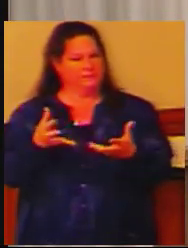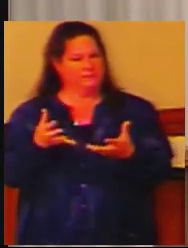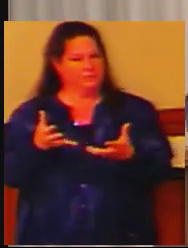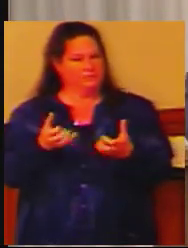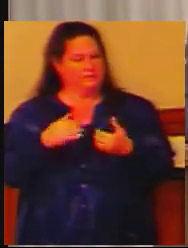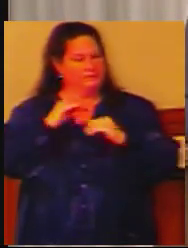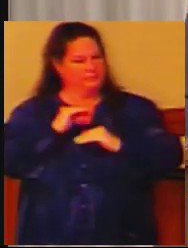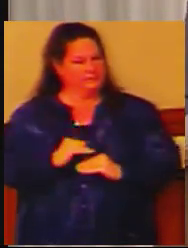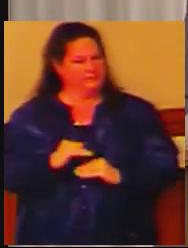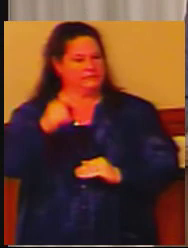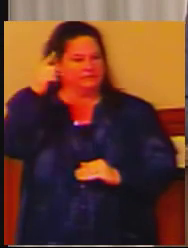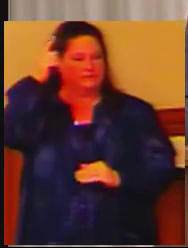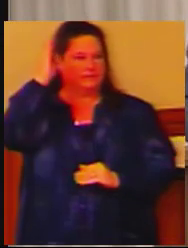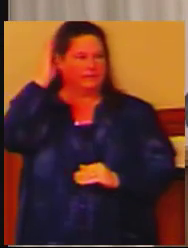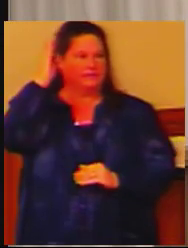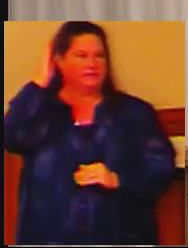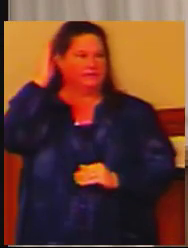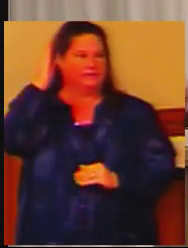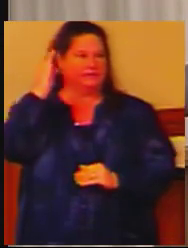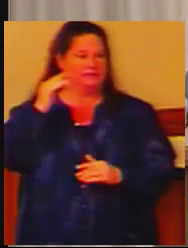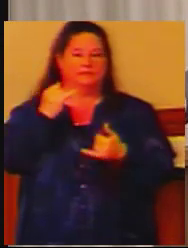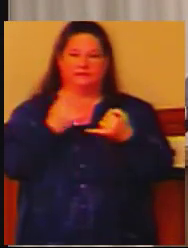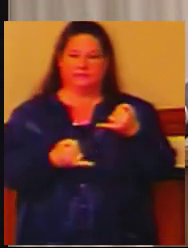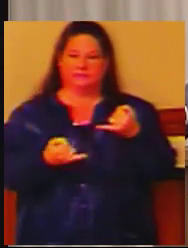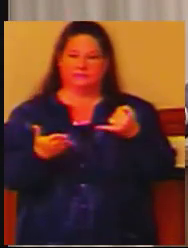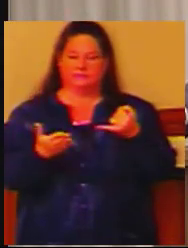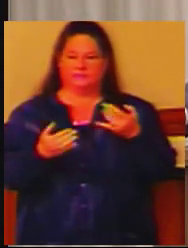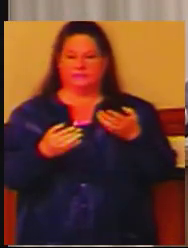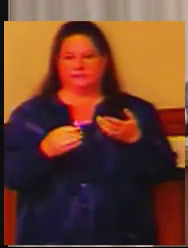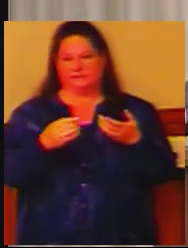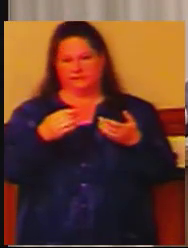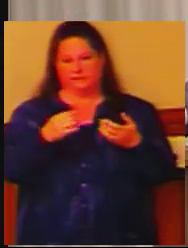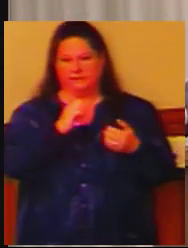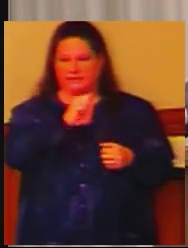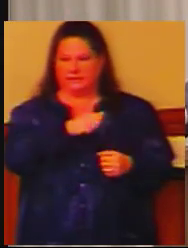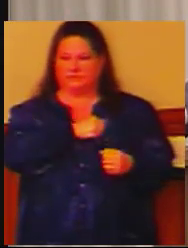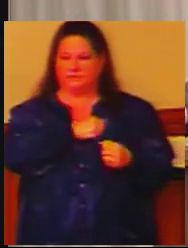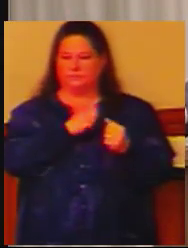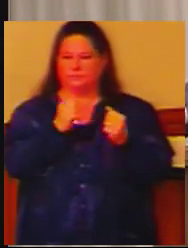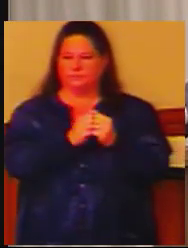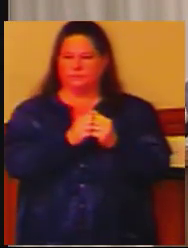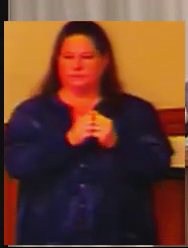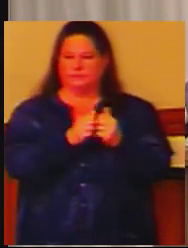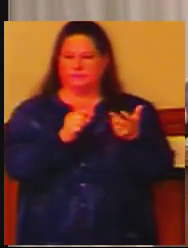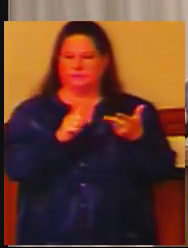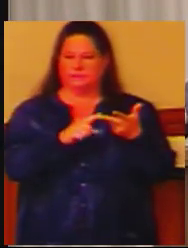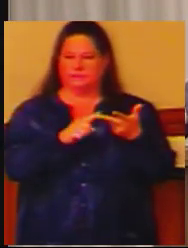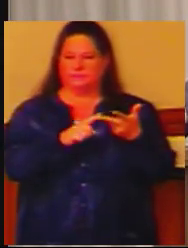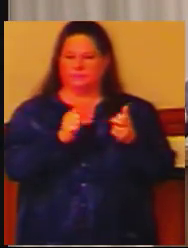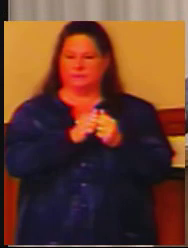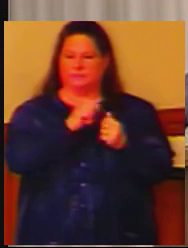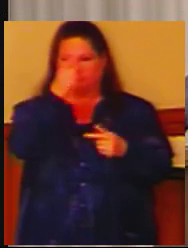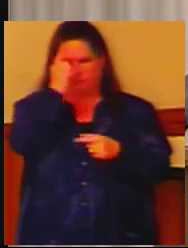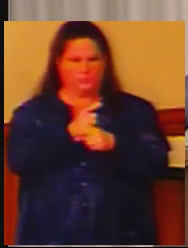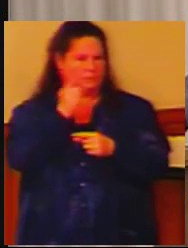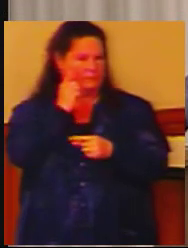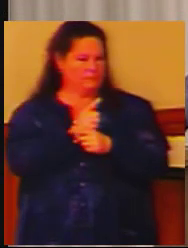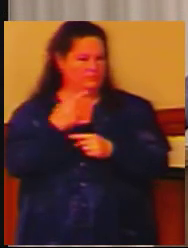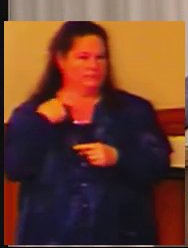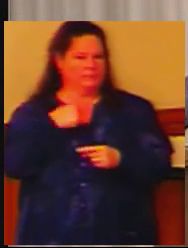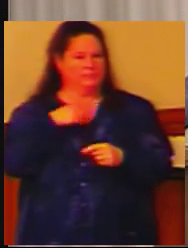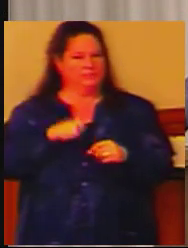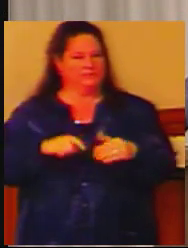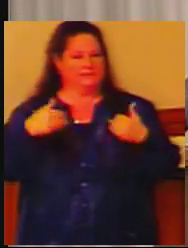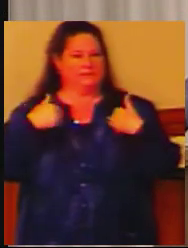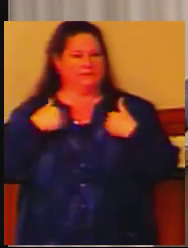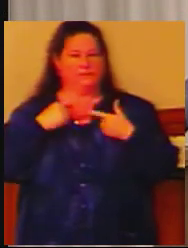to be pleasing to God. Then the last thing is attitudes toward the brethren that we must have. course, what's